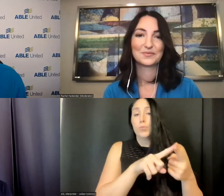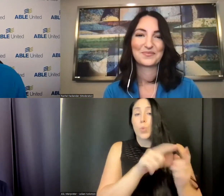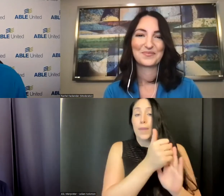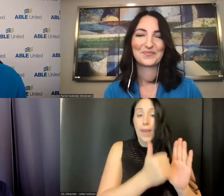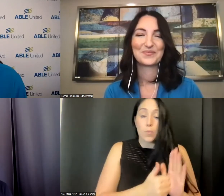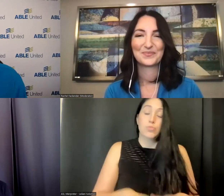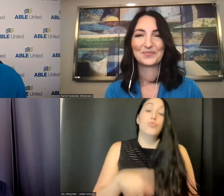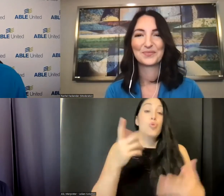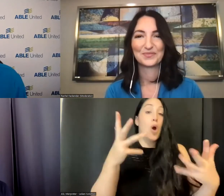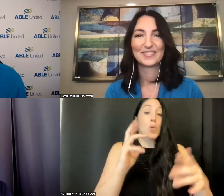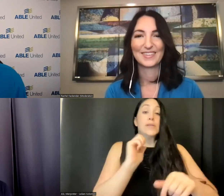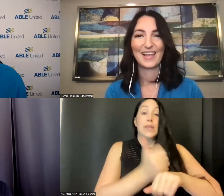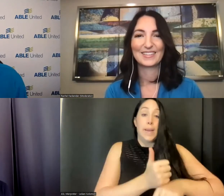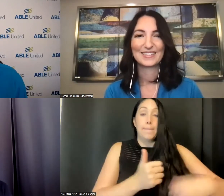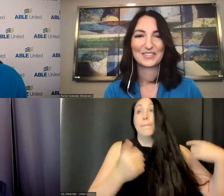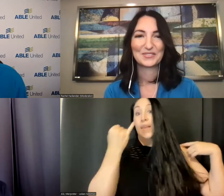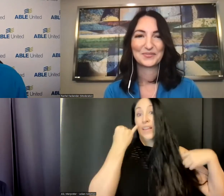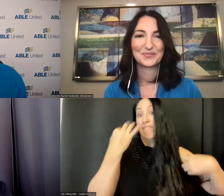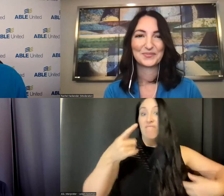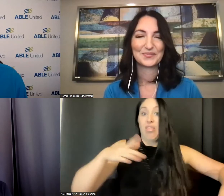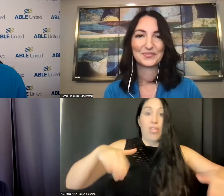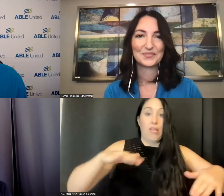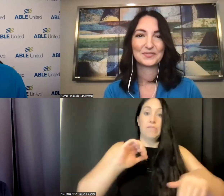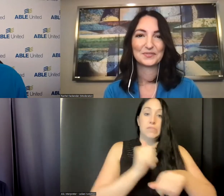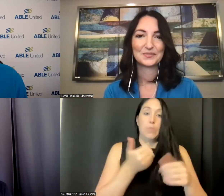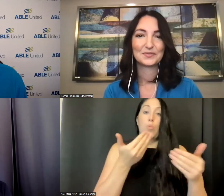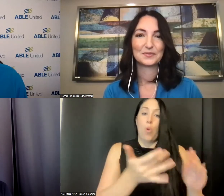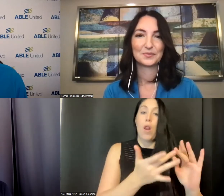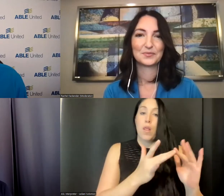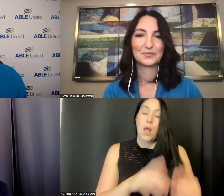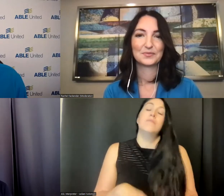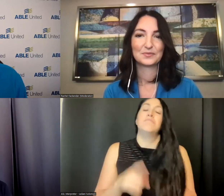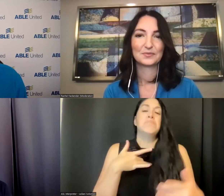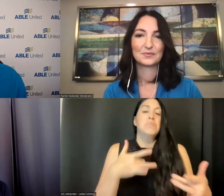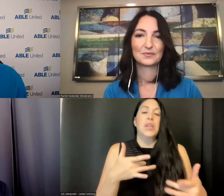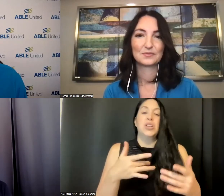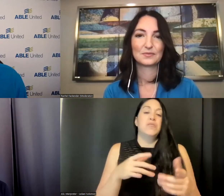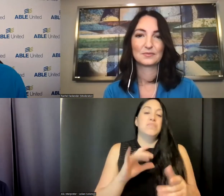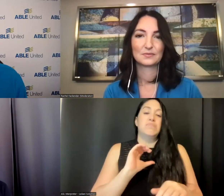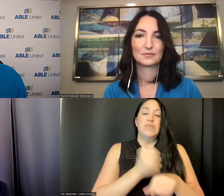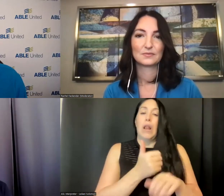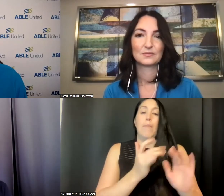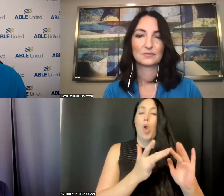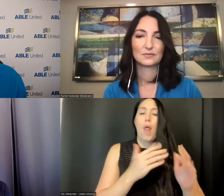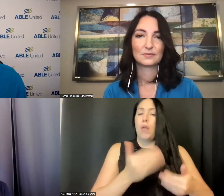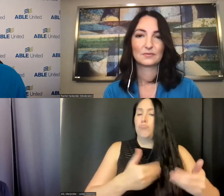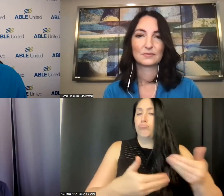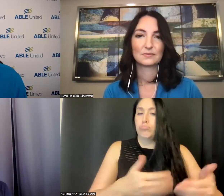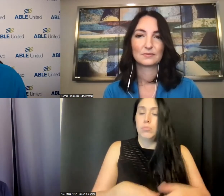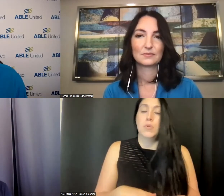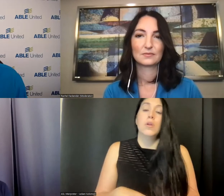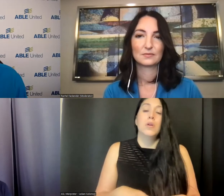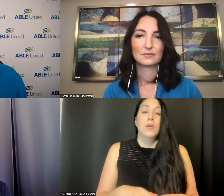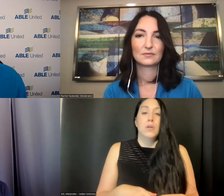to yet, you need to go ahead and go there now. Enrollment's primarily done online. And with that, you usually, when you set the account